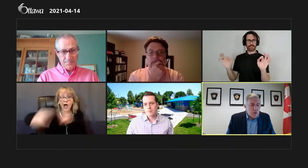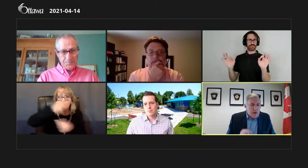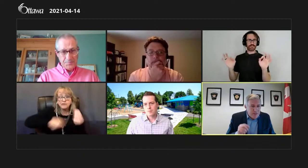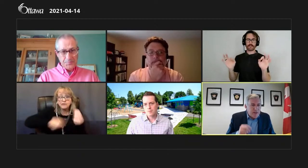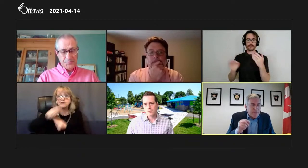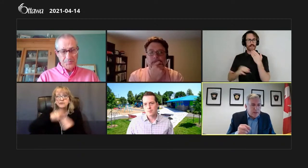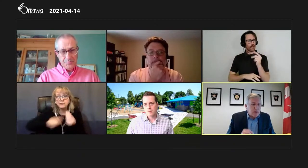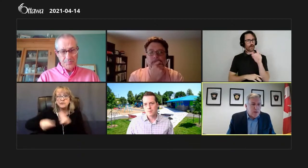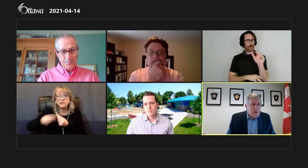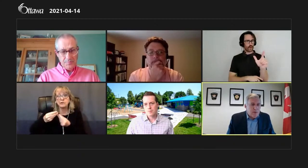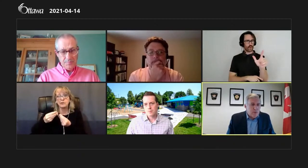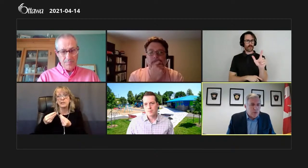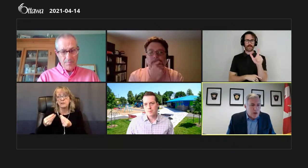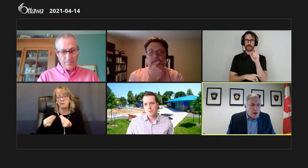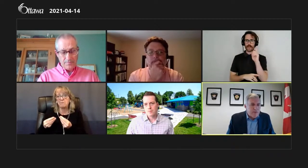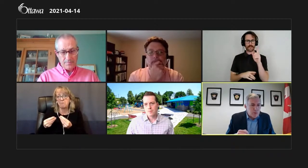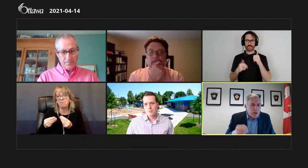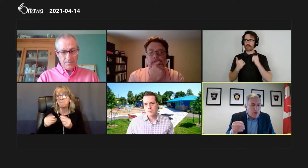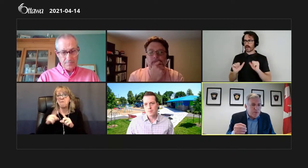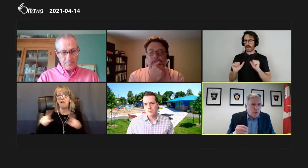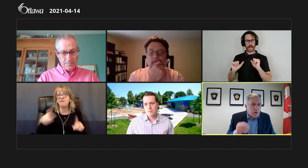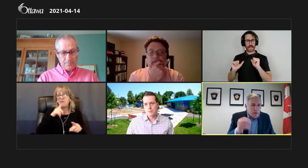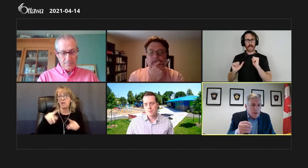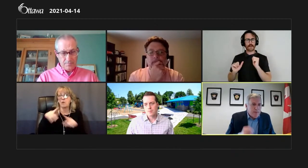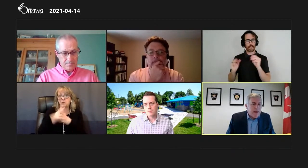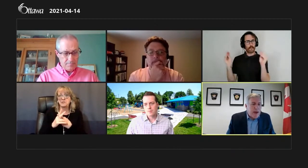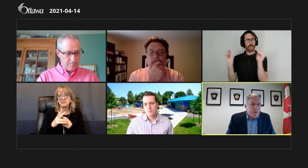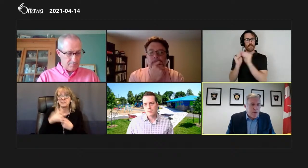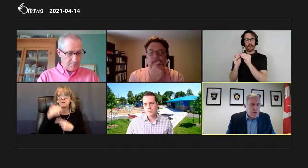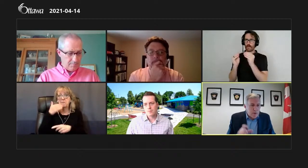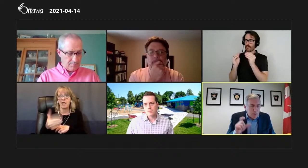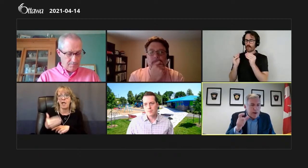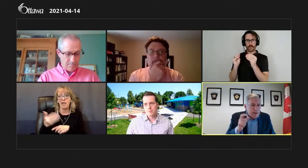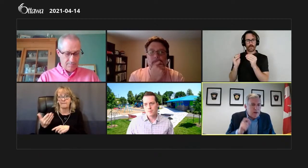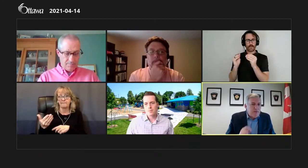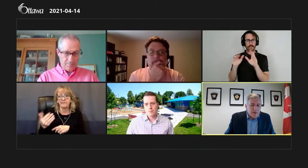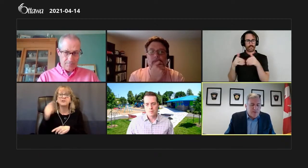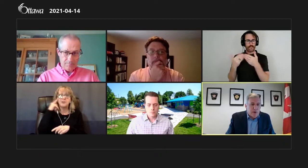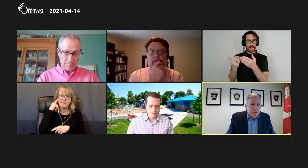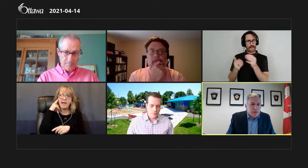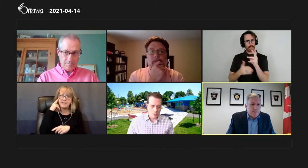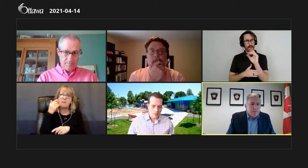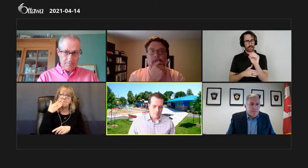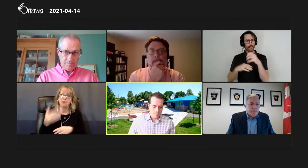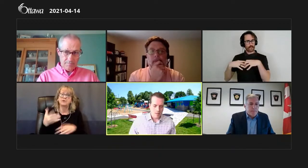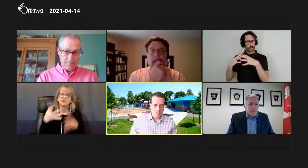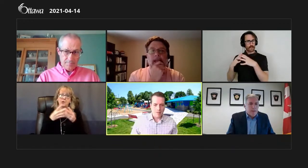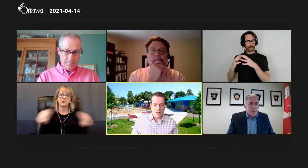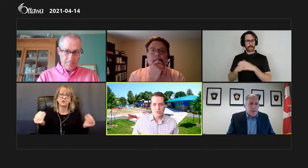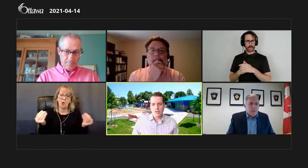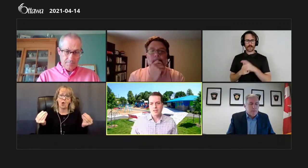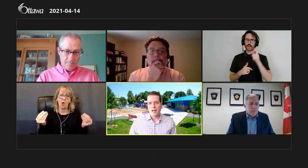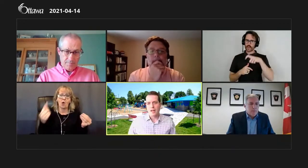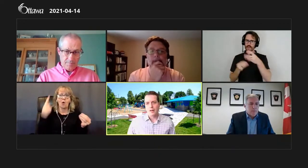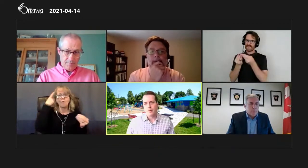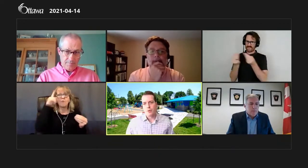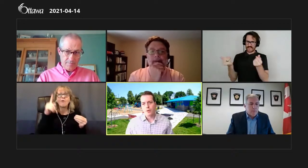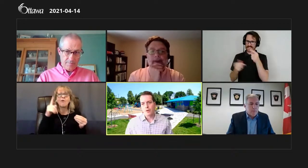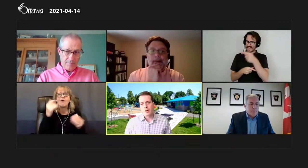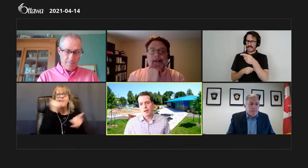tool. So I think that's going to resolve as we go forward the gap that you're identifying for us. Okay. Yeah, and that's certainly